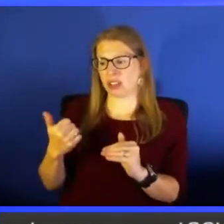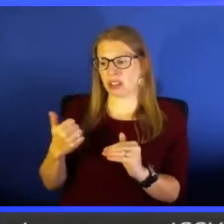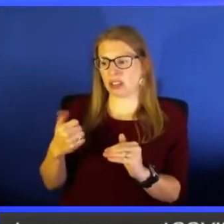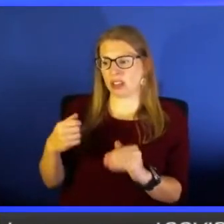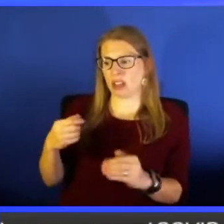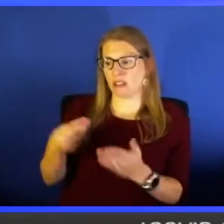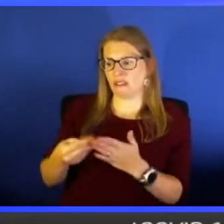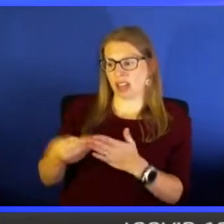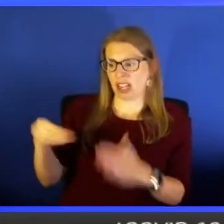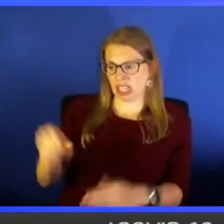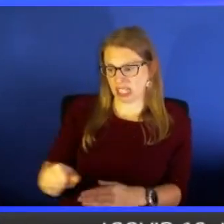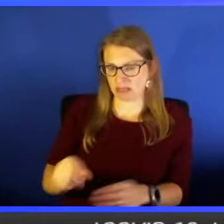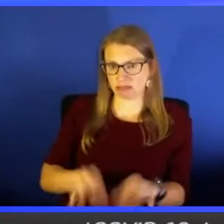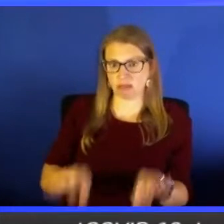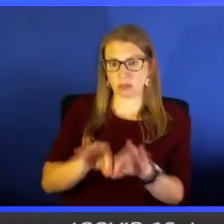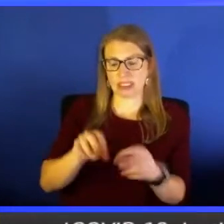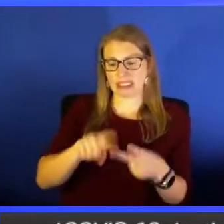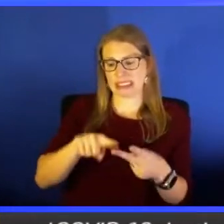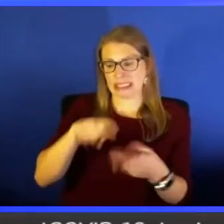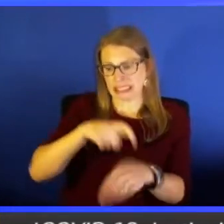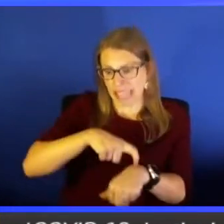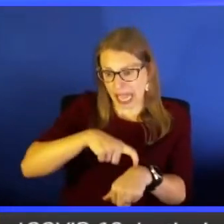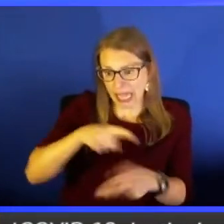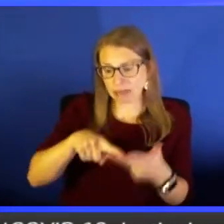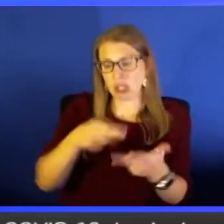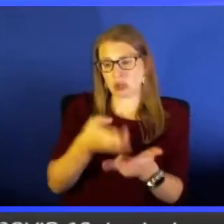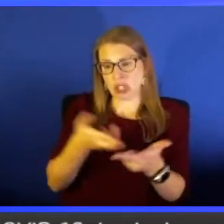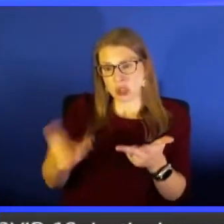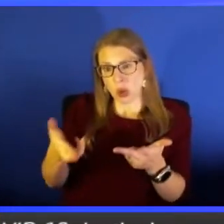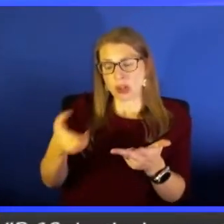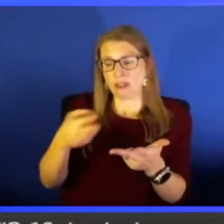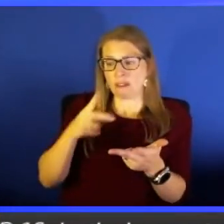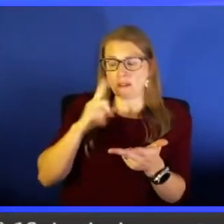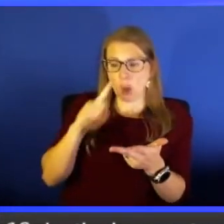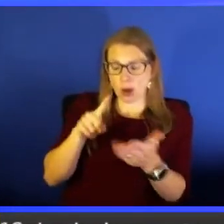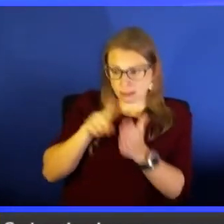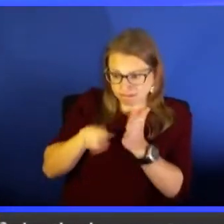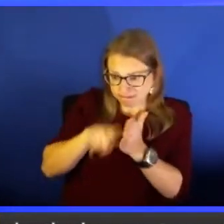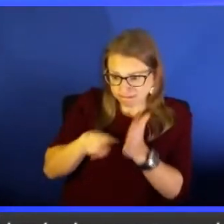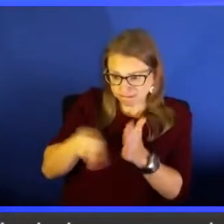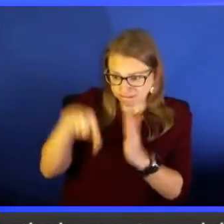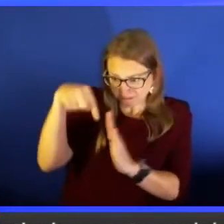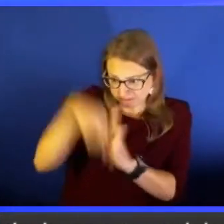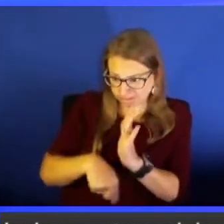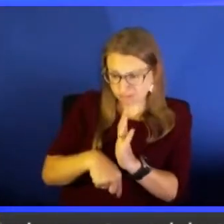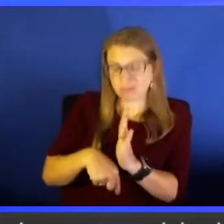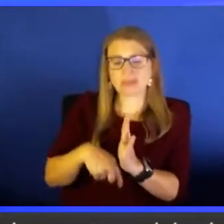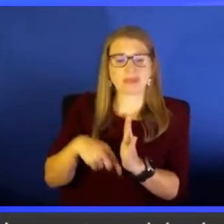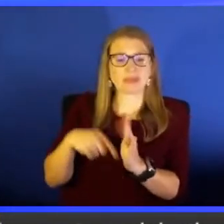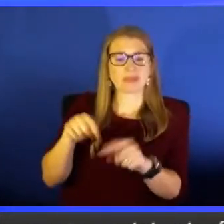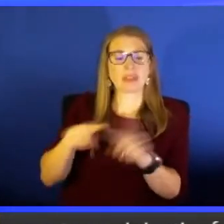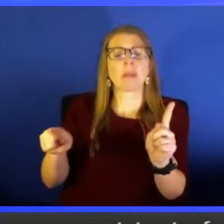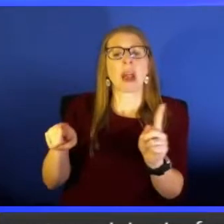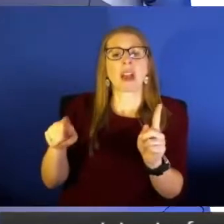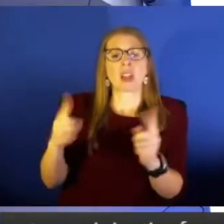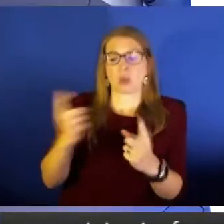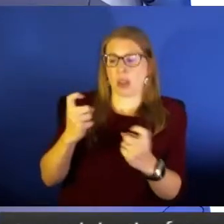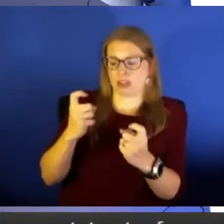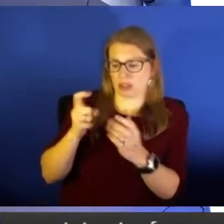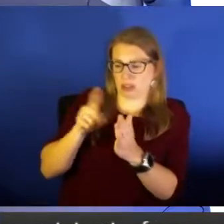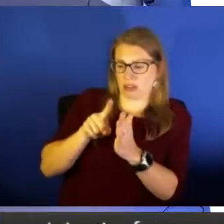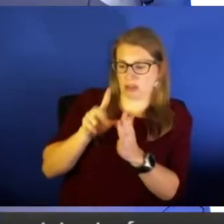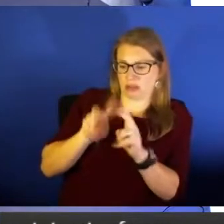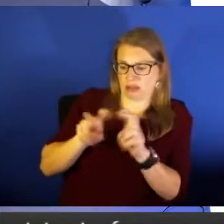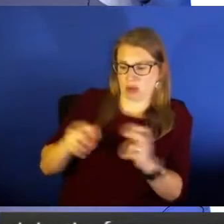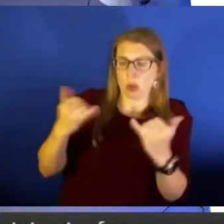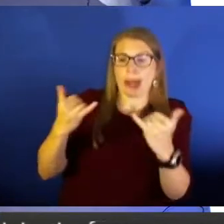big, being able to have the time and the resources to do these investigations, but these are some of the questions that are being looked at for sure. Ruth would